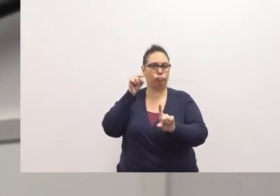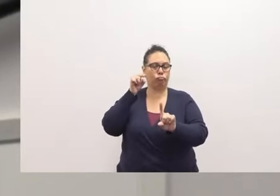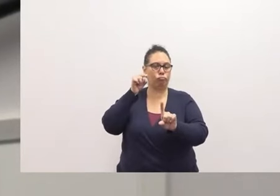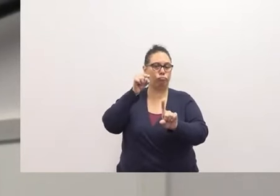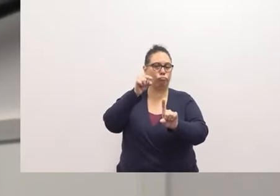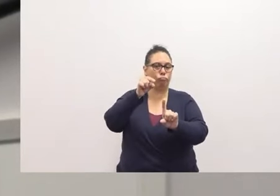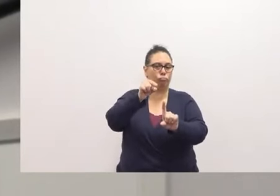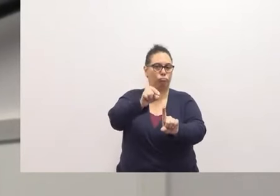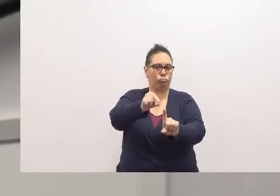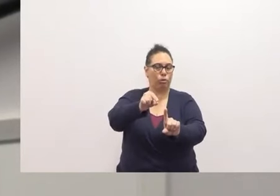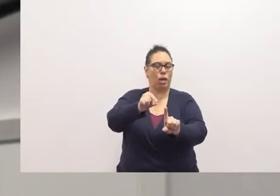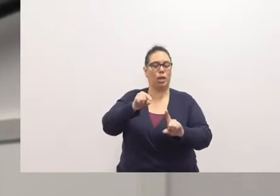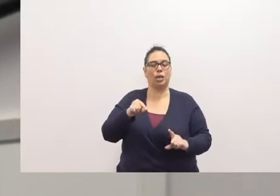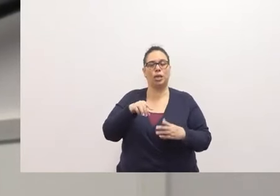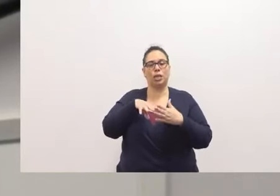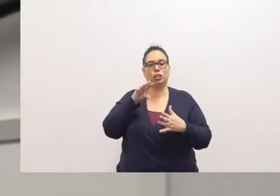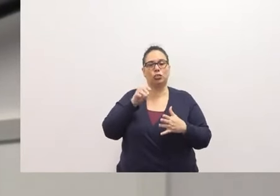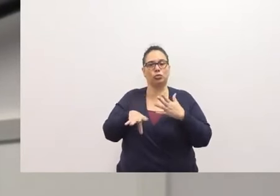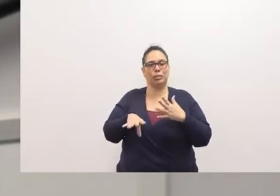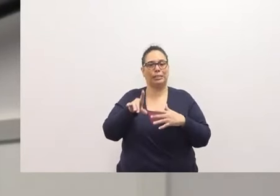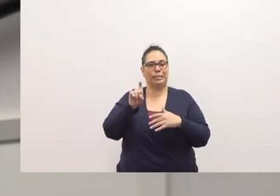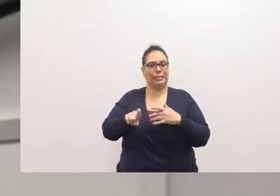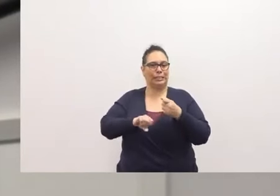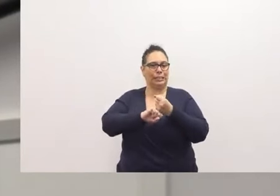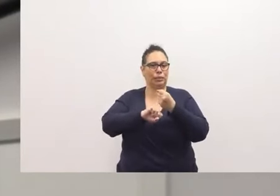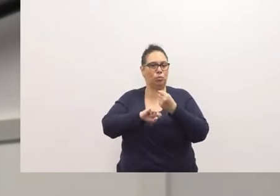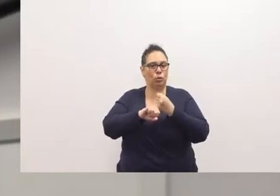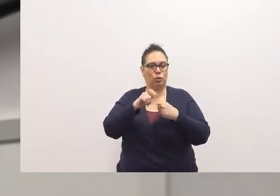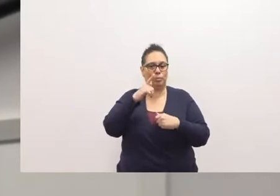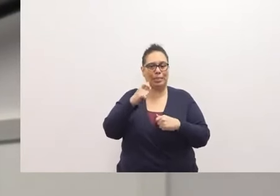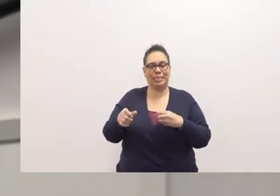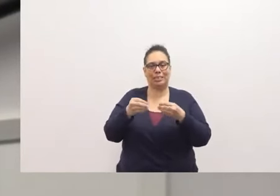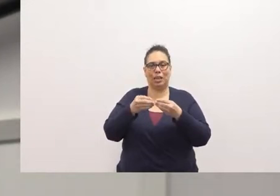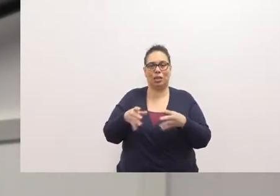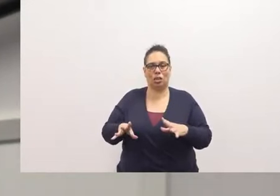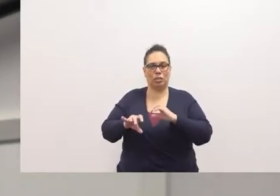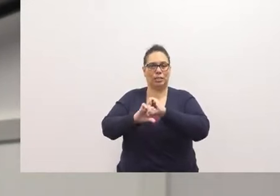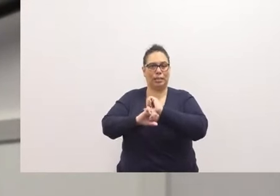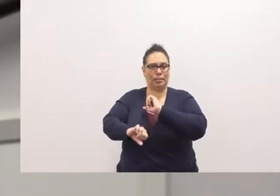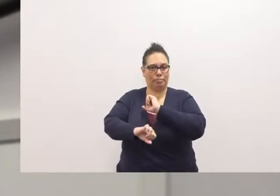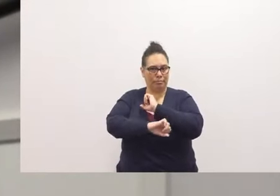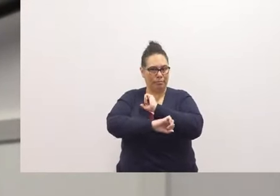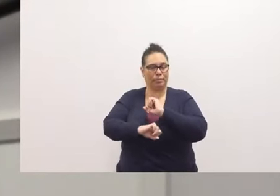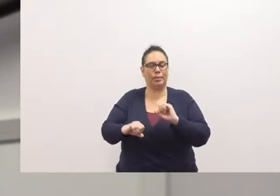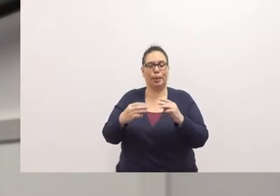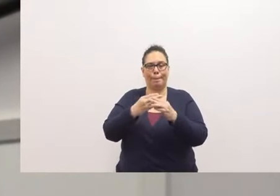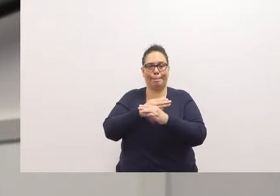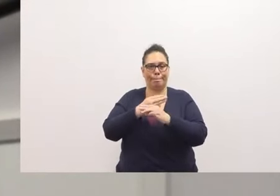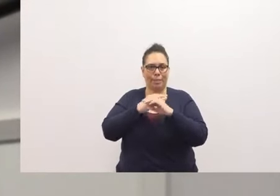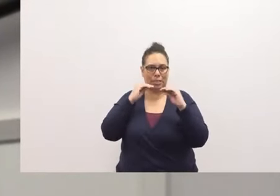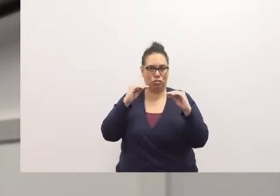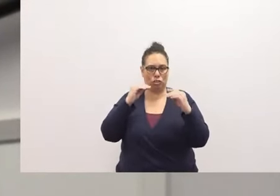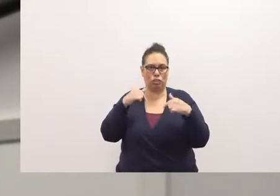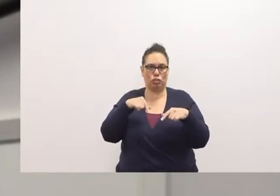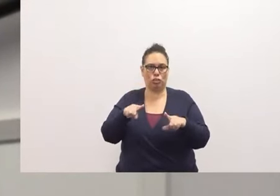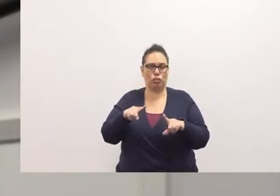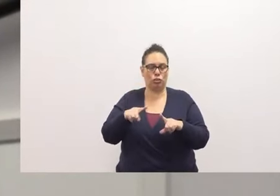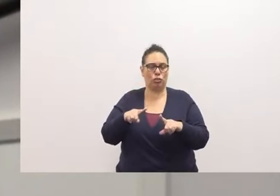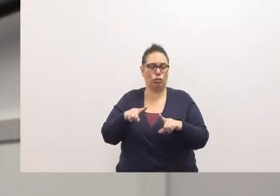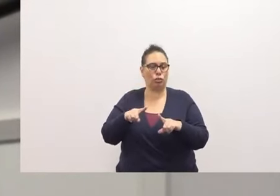students right there that need those supports because they lost foundational elements of math instruction during the pandemic. And